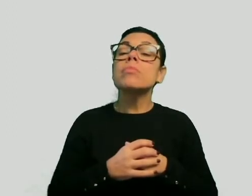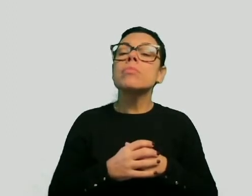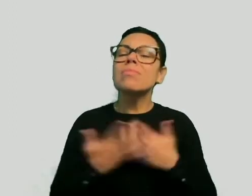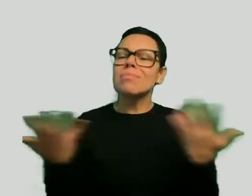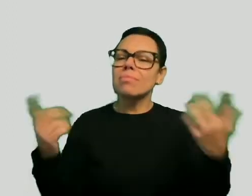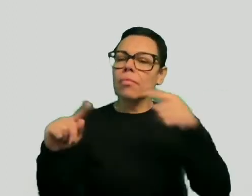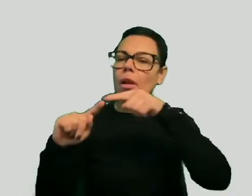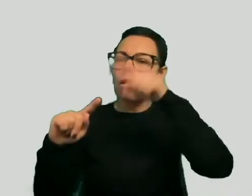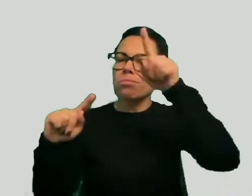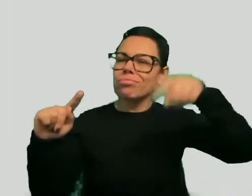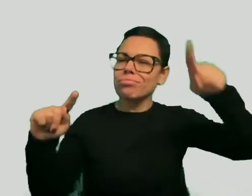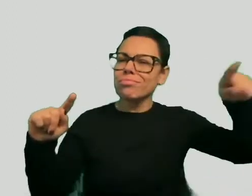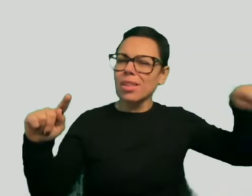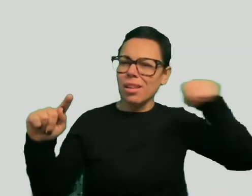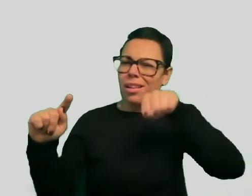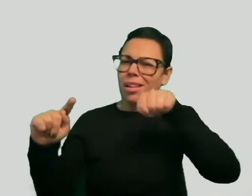novelty.